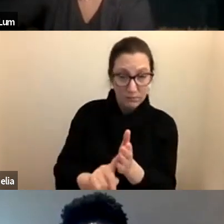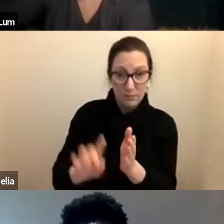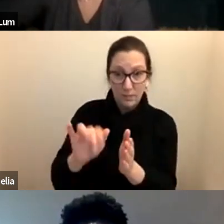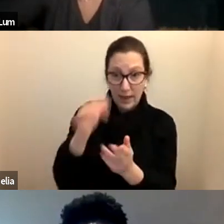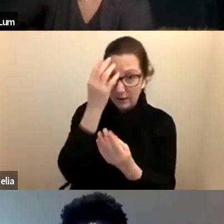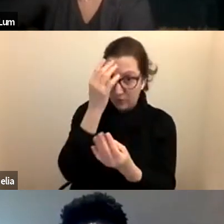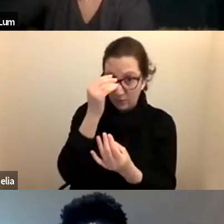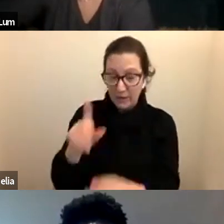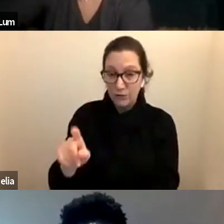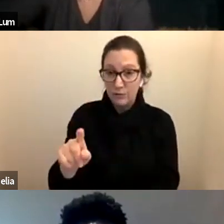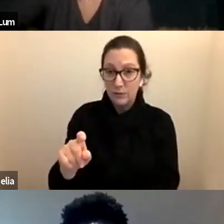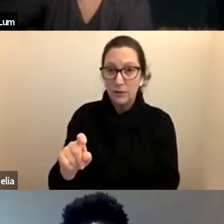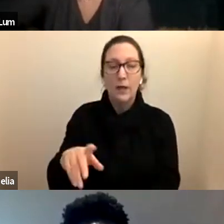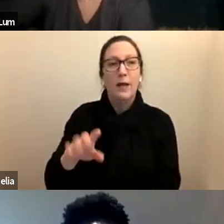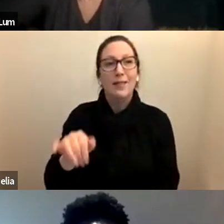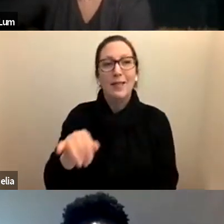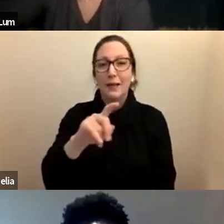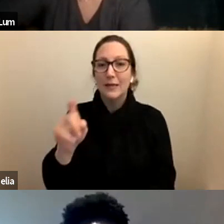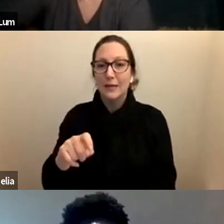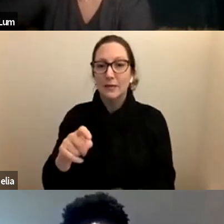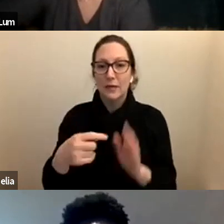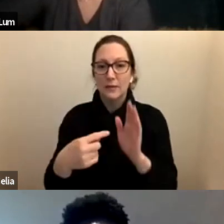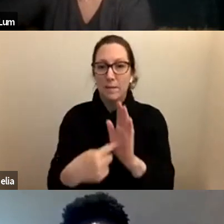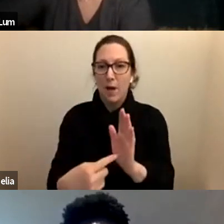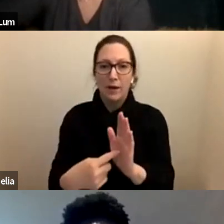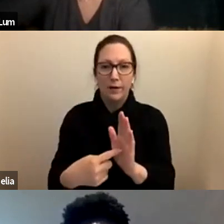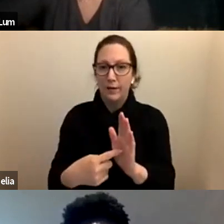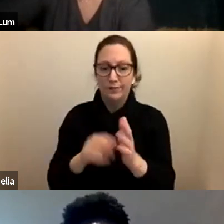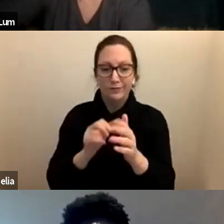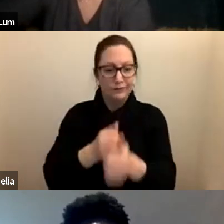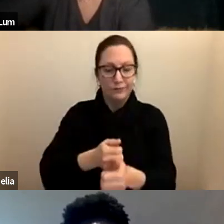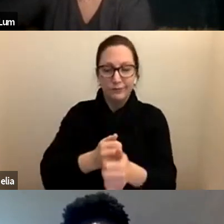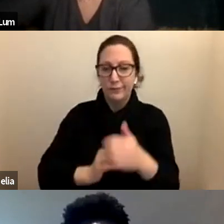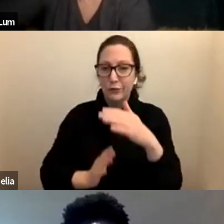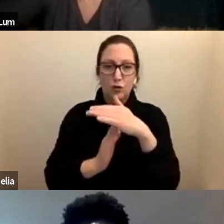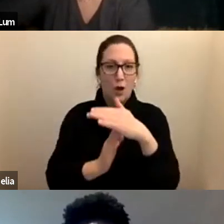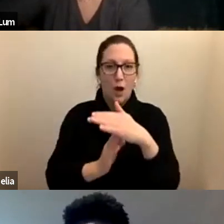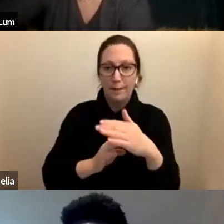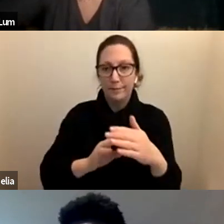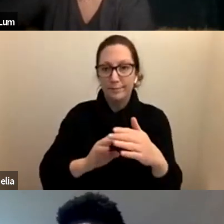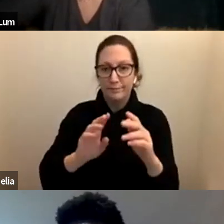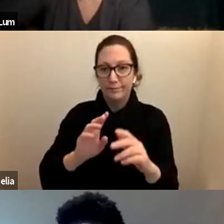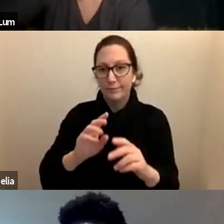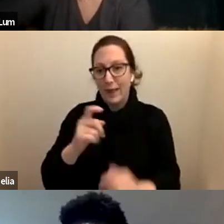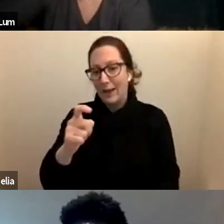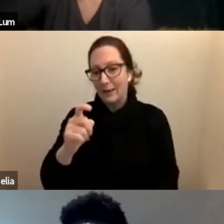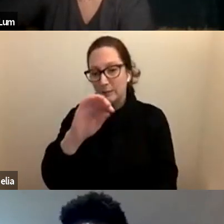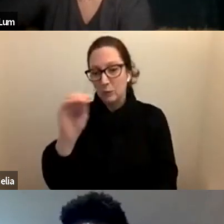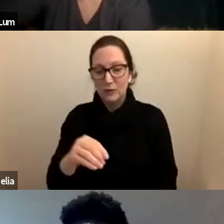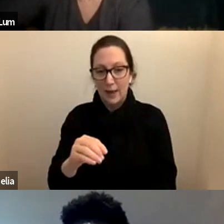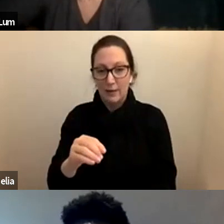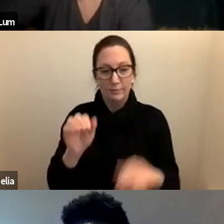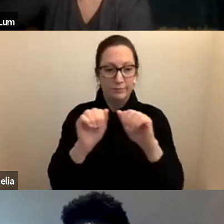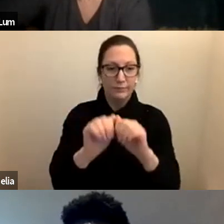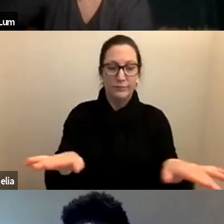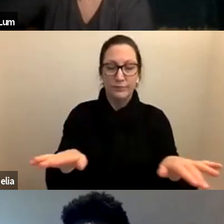The Texas model of using a top X percent, whatever that X percent of extending invitations to students